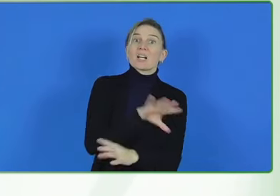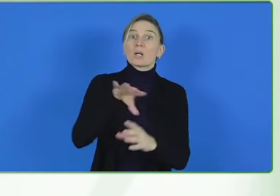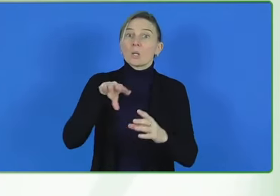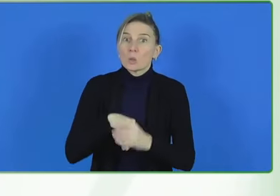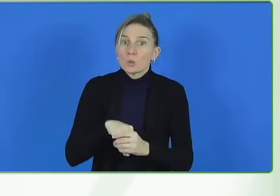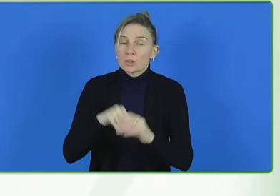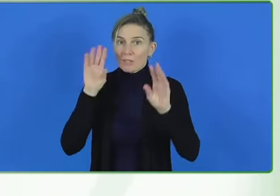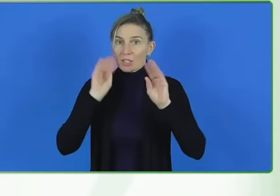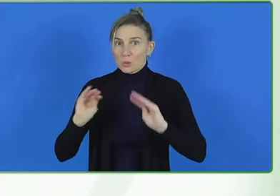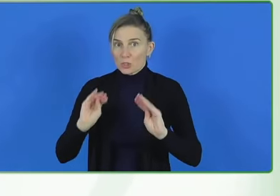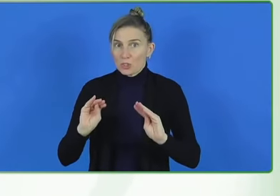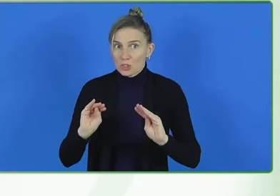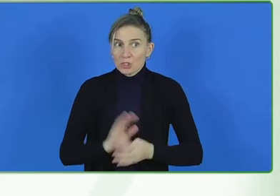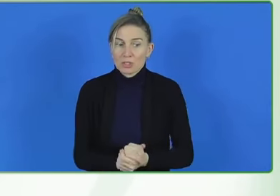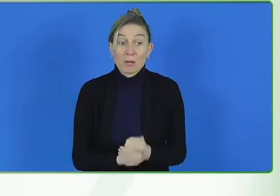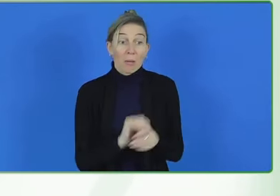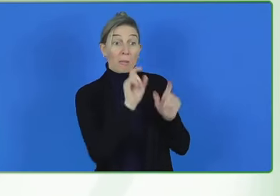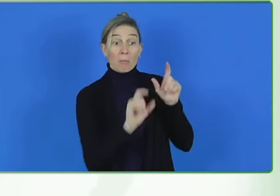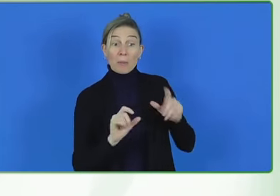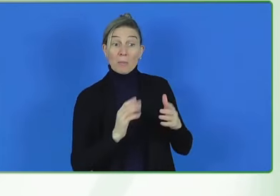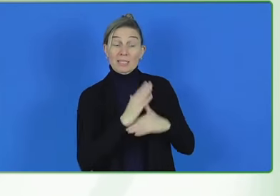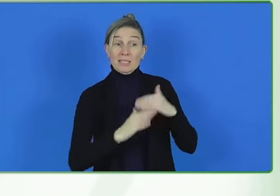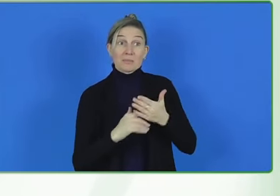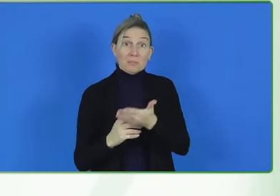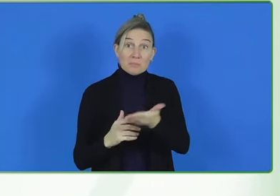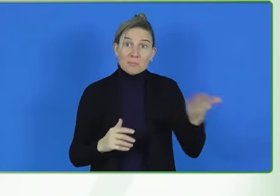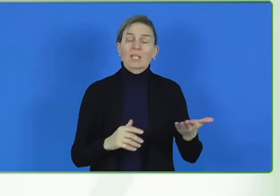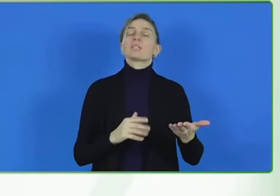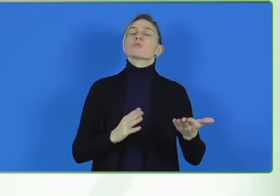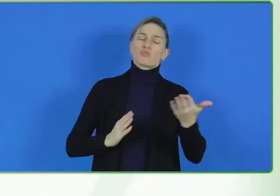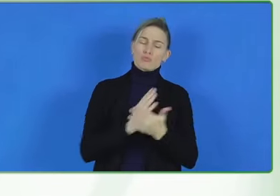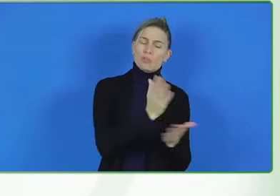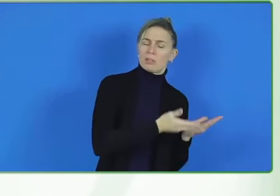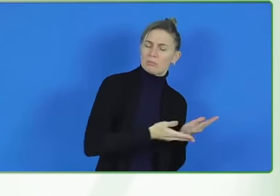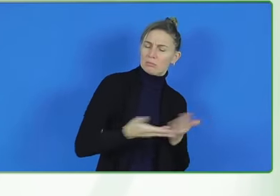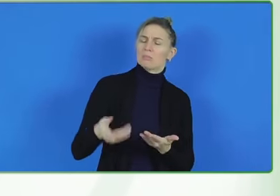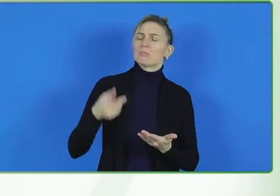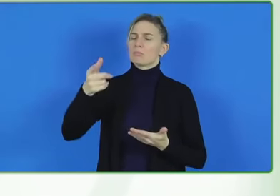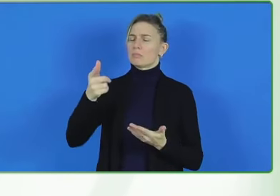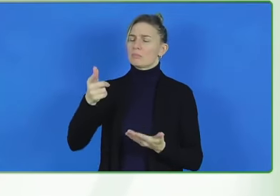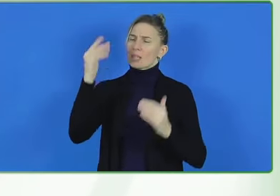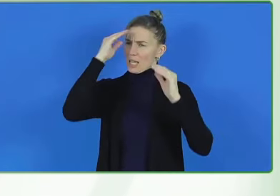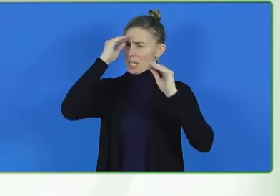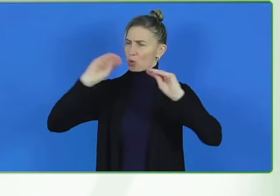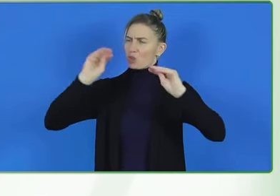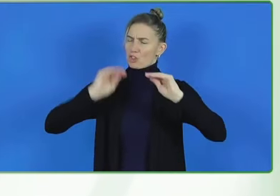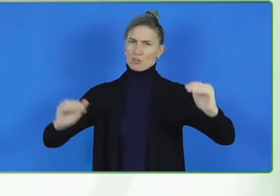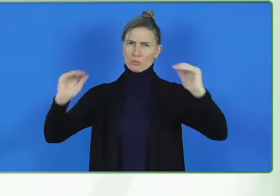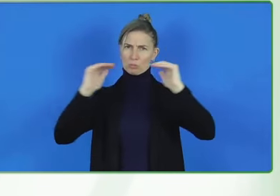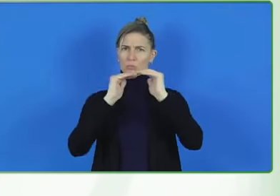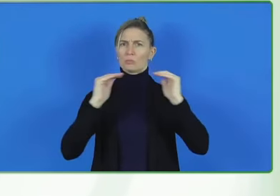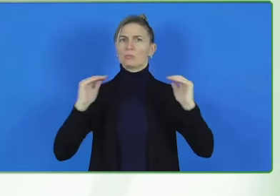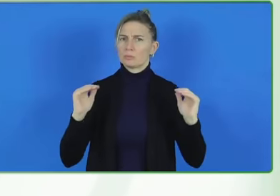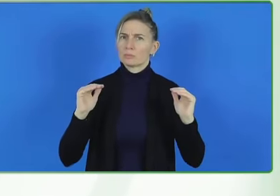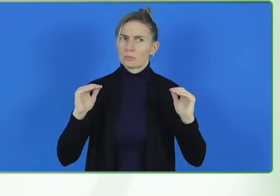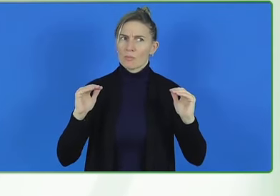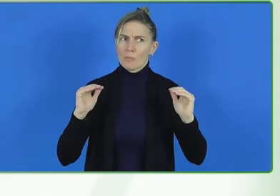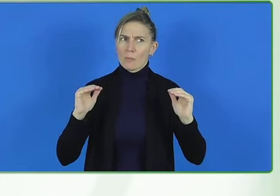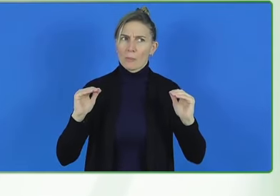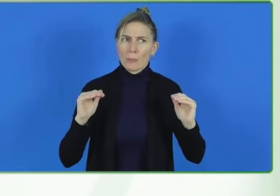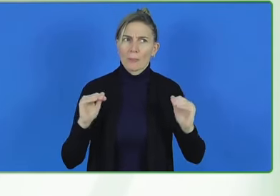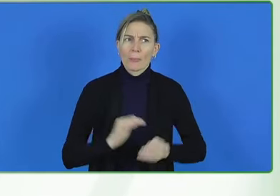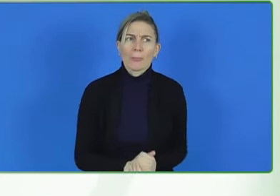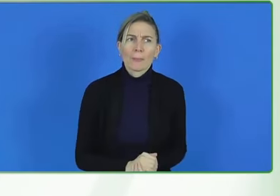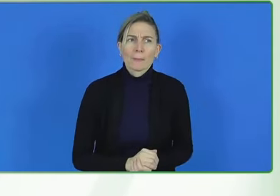rights of persons with disabilities to education on an equal basis with others. And here I'm talking about also